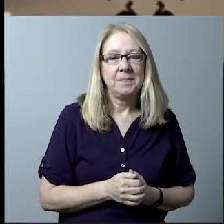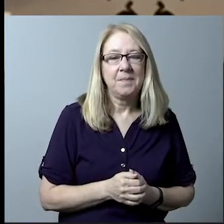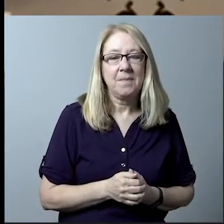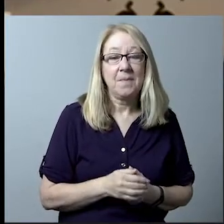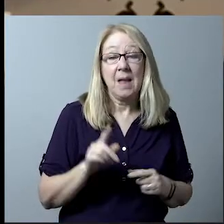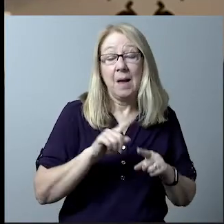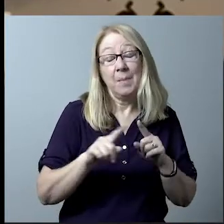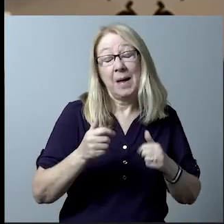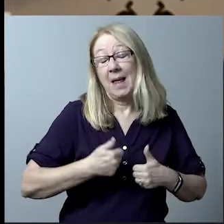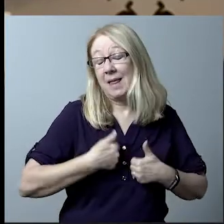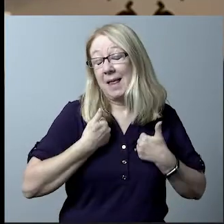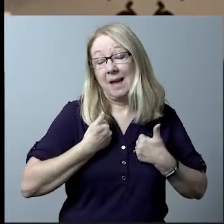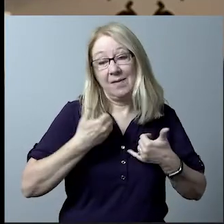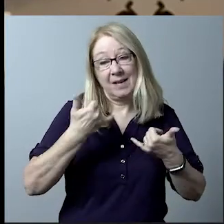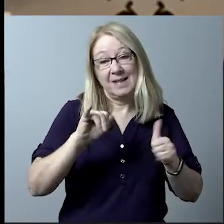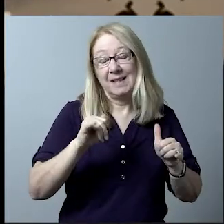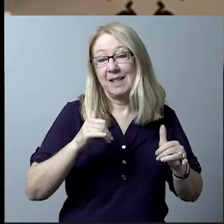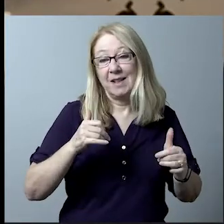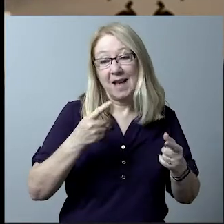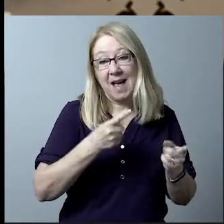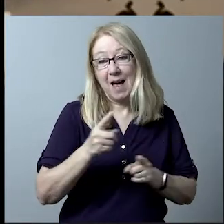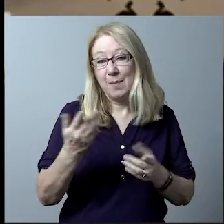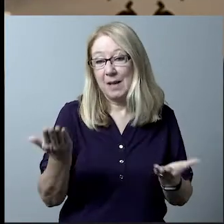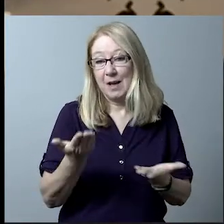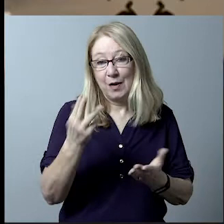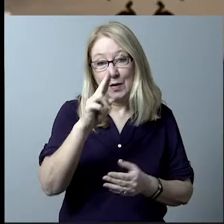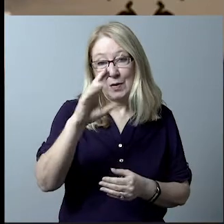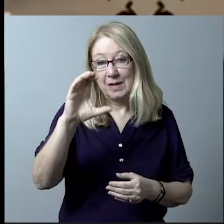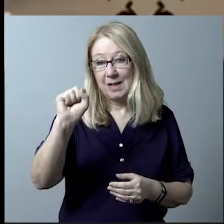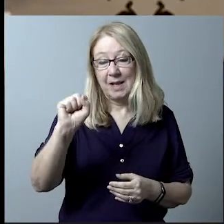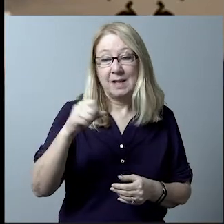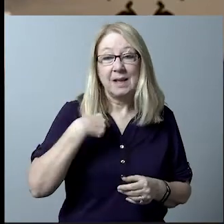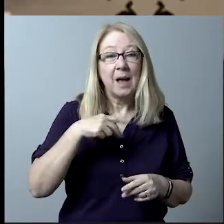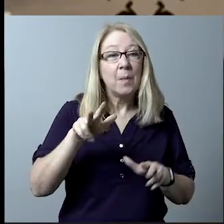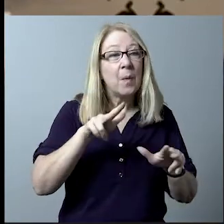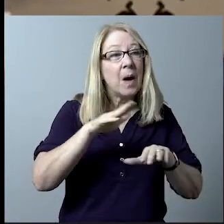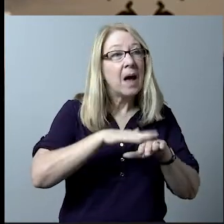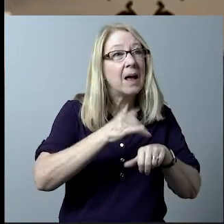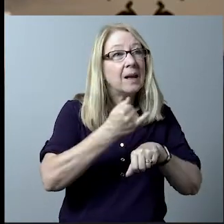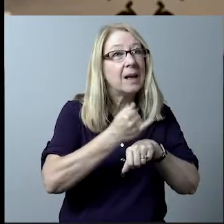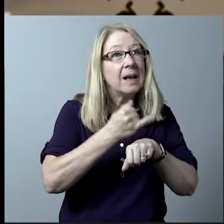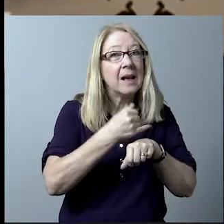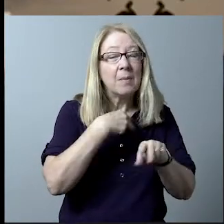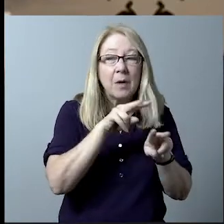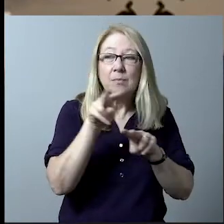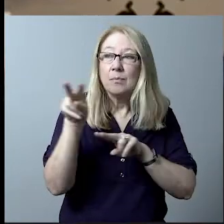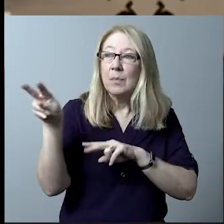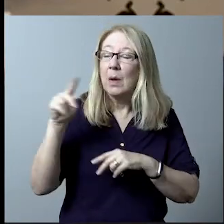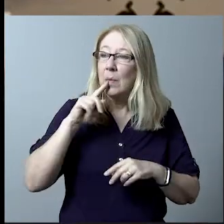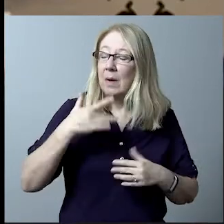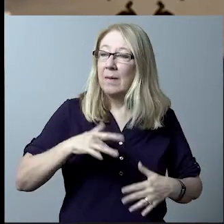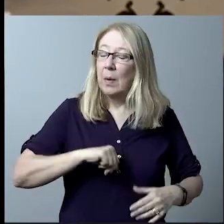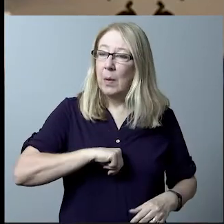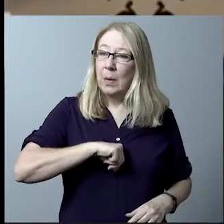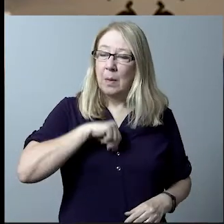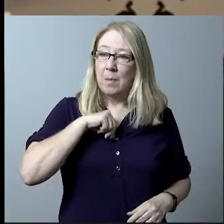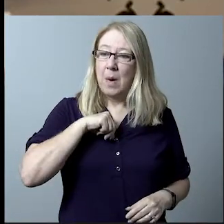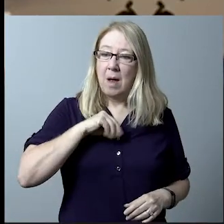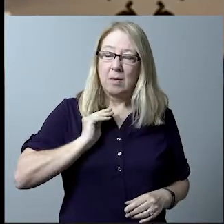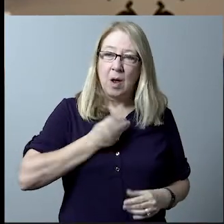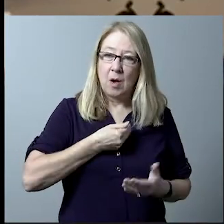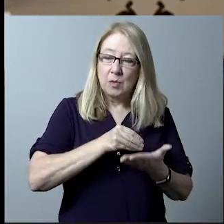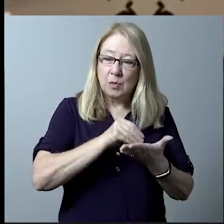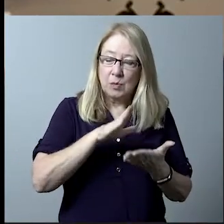history. But life is still happening at UCCS. As I walked the campus in the last month, I felt incredible pride in